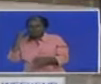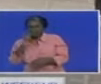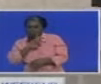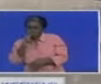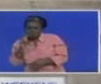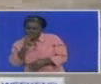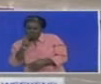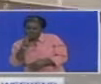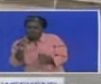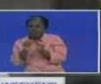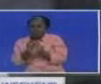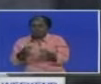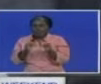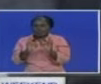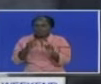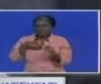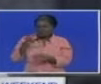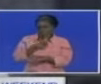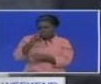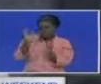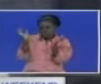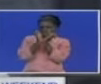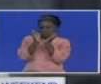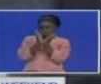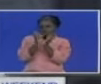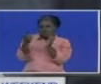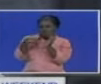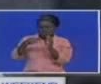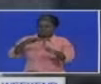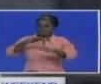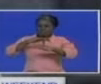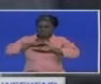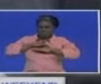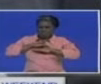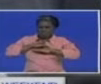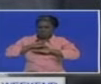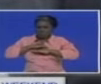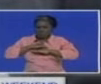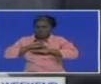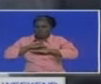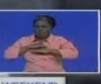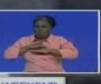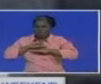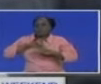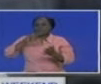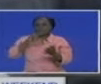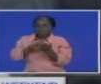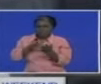officials. Sisi tumekagua huo uwanja leo na tumetosheka katika